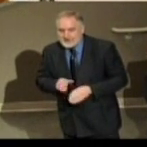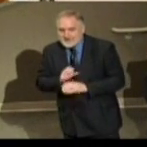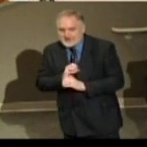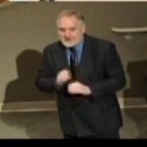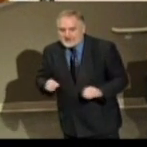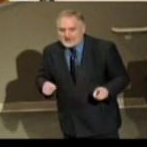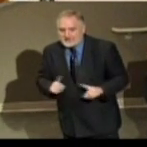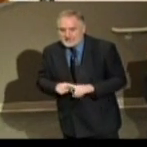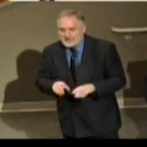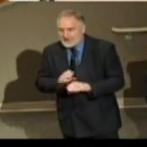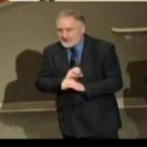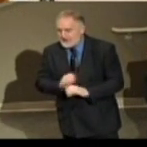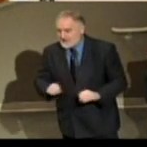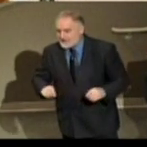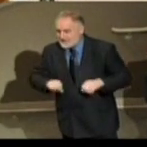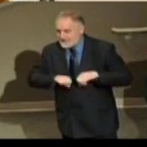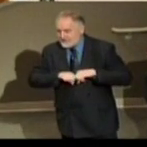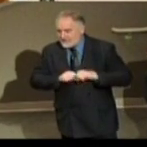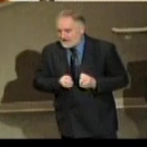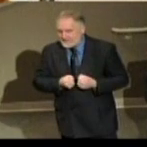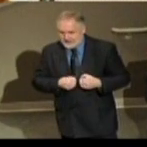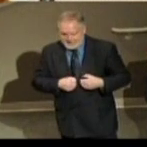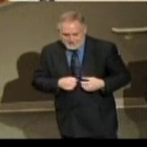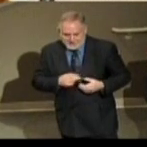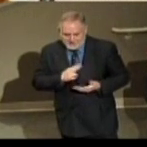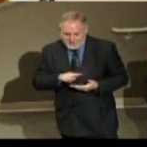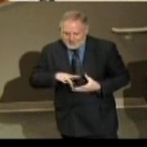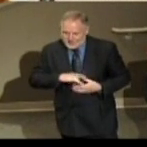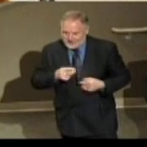Nothing but nothing breaks the Holy Spirit's